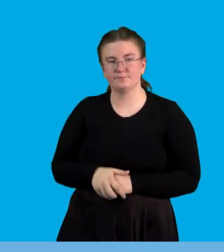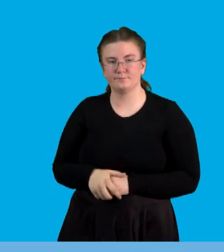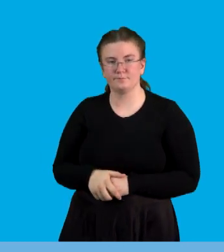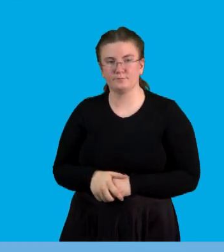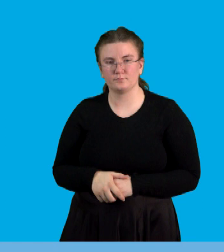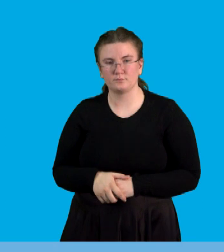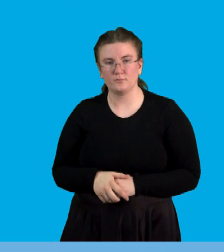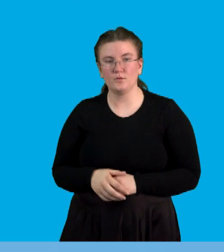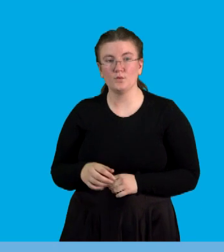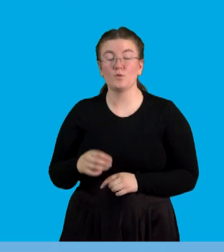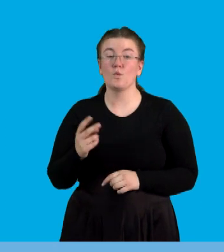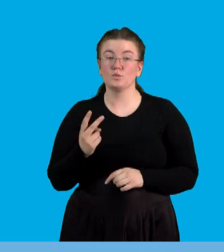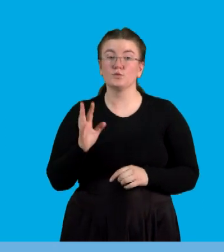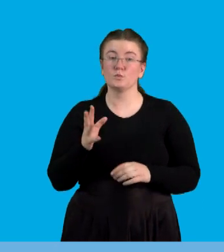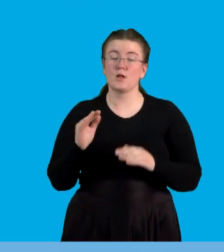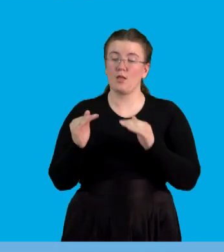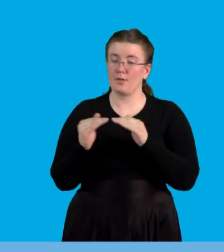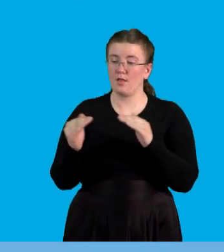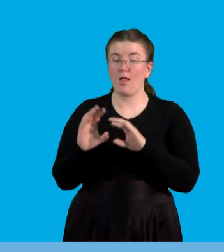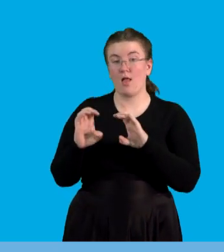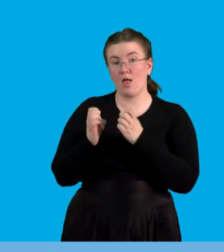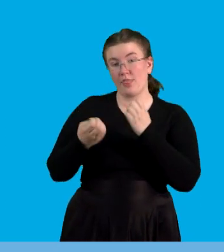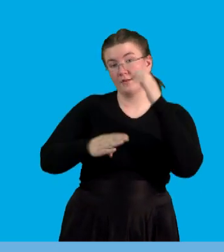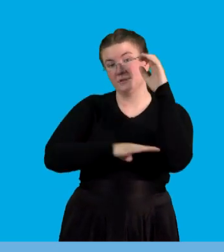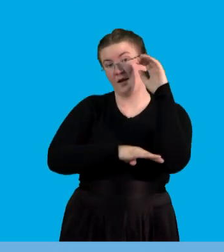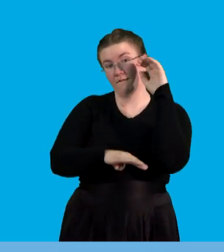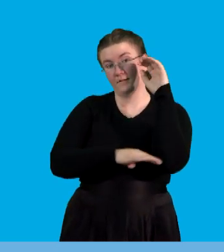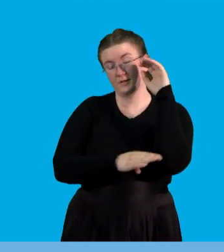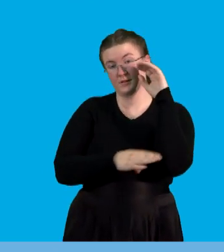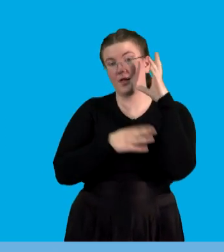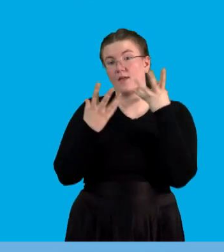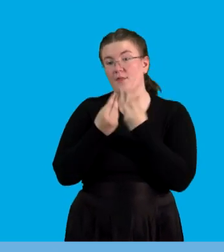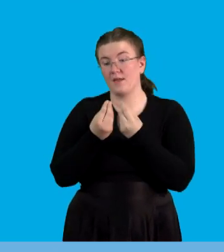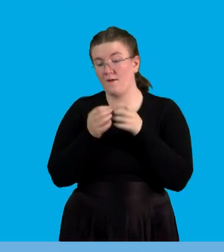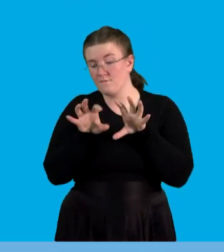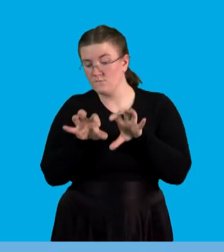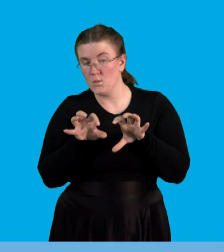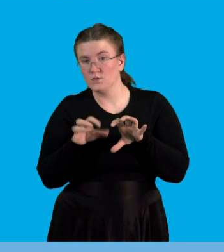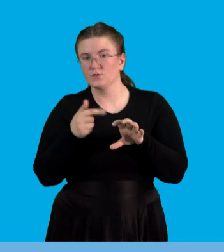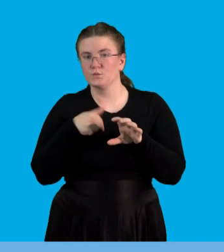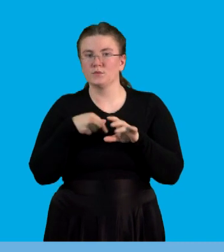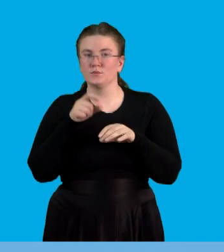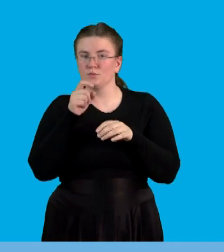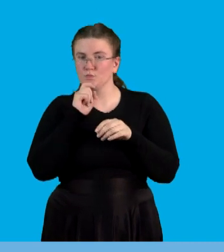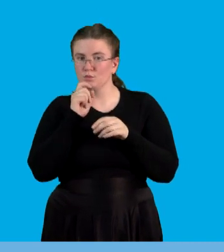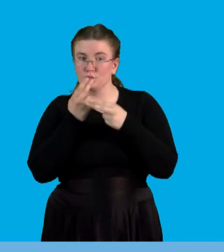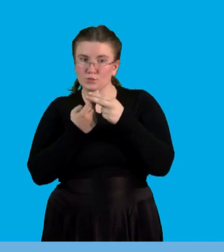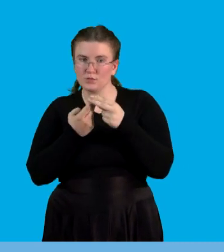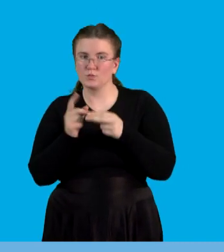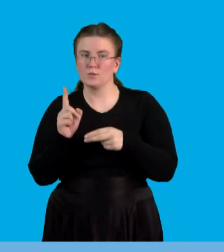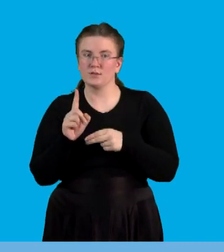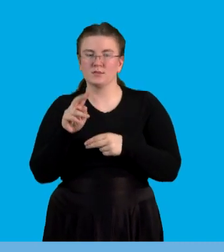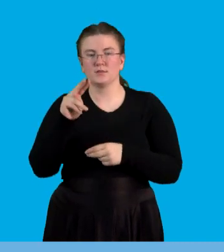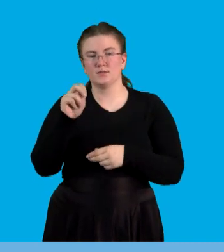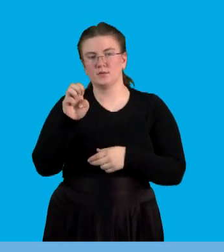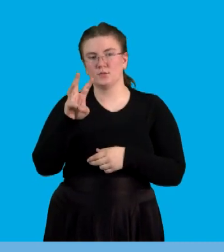somewhere mid-air and pulling it back to the Earth's surface. So because it is a force, then the unit, the SI unit for weight is going